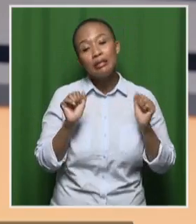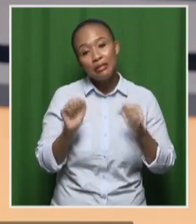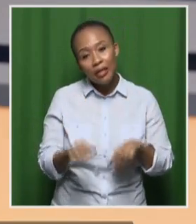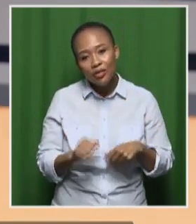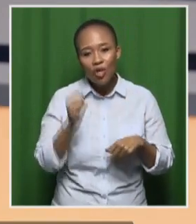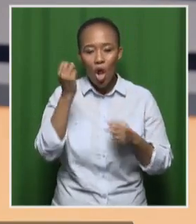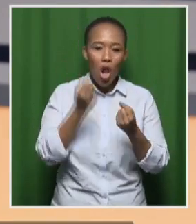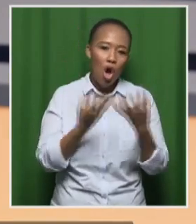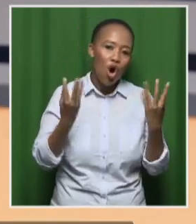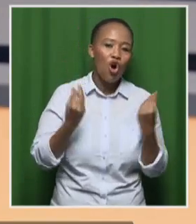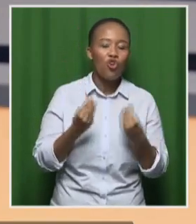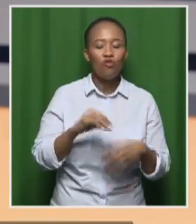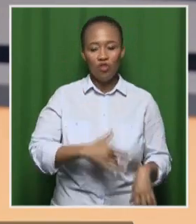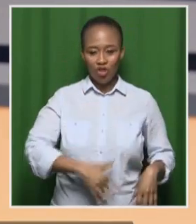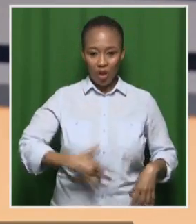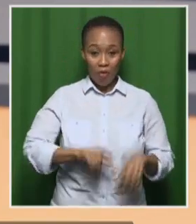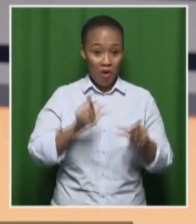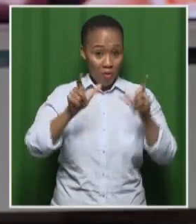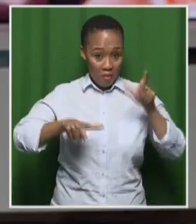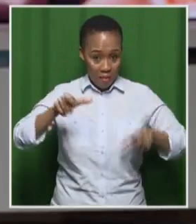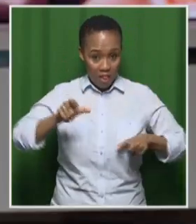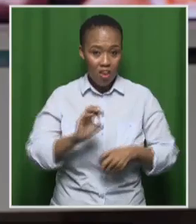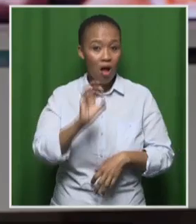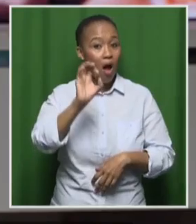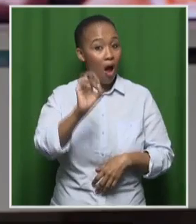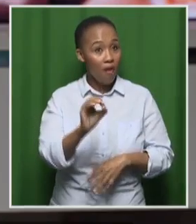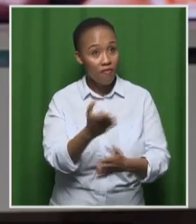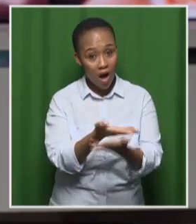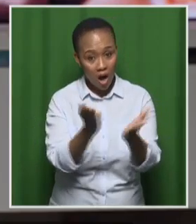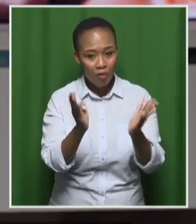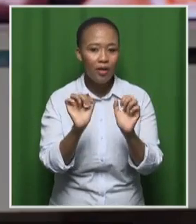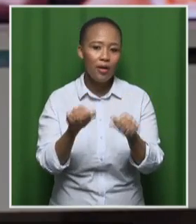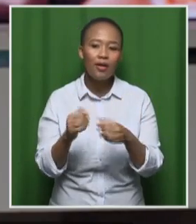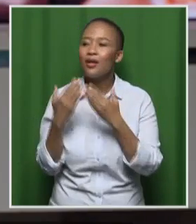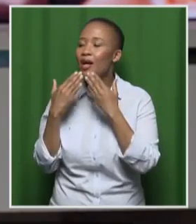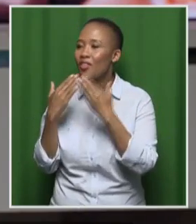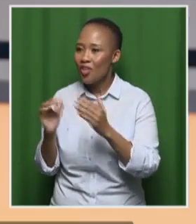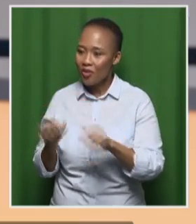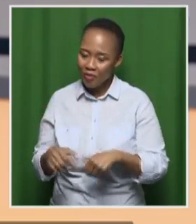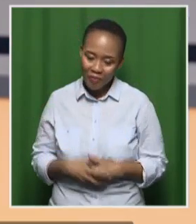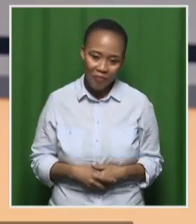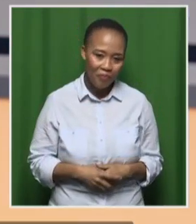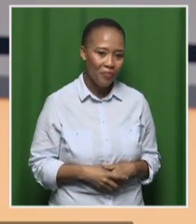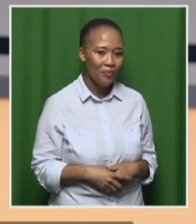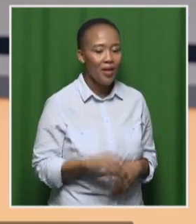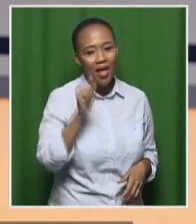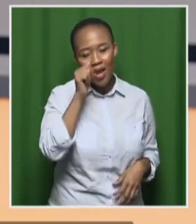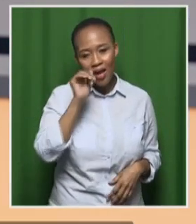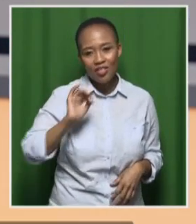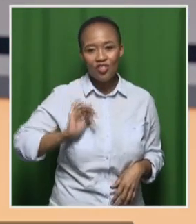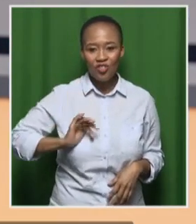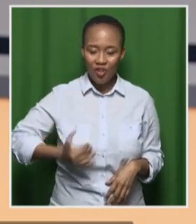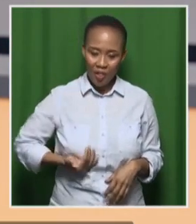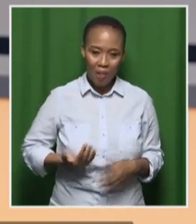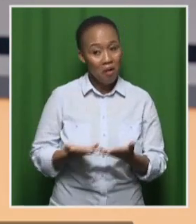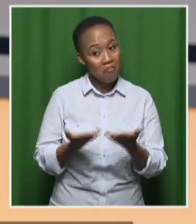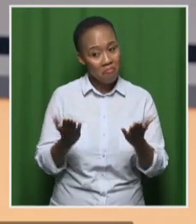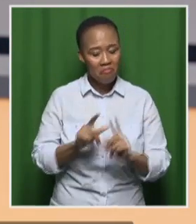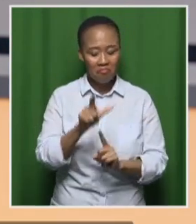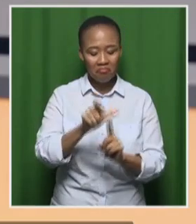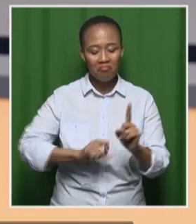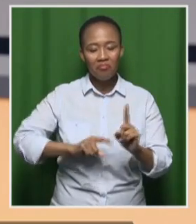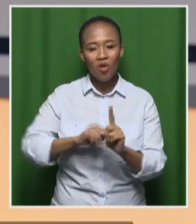have a lot of champions out at Hotbox. Yeah, thank you so much. It's great being here. Thank you. Ladies and gentlemen, that's Colin